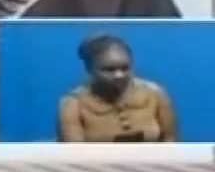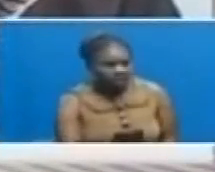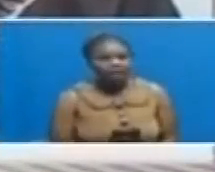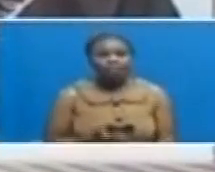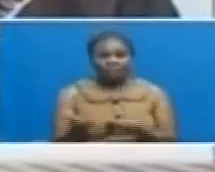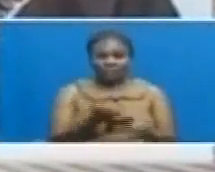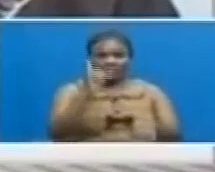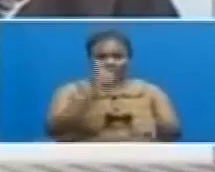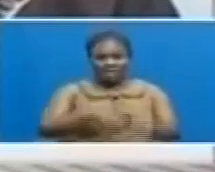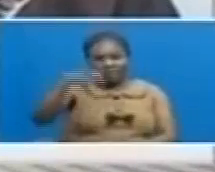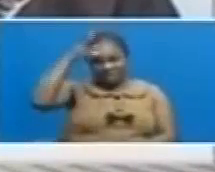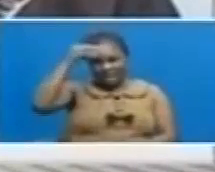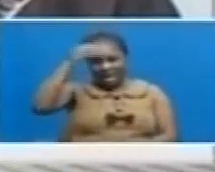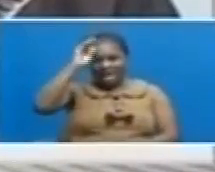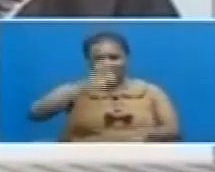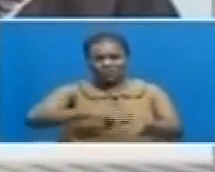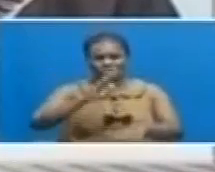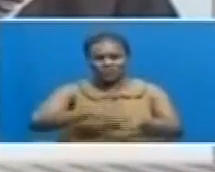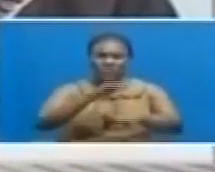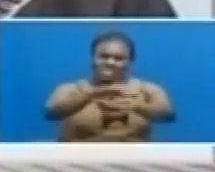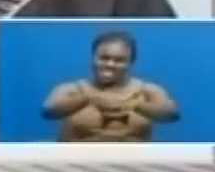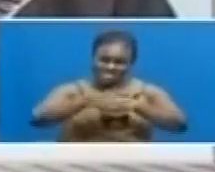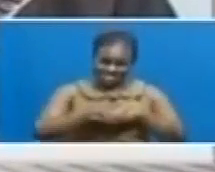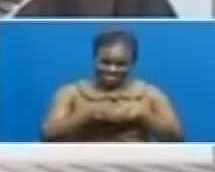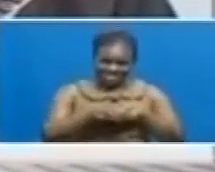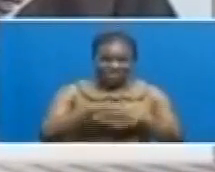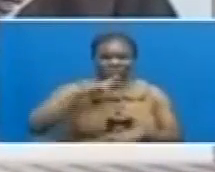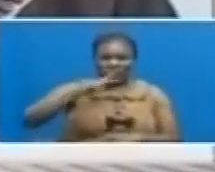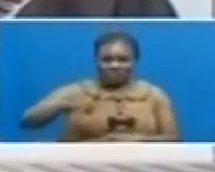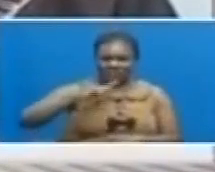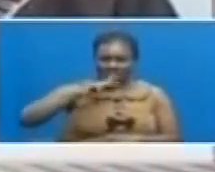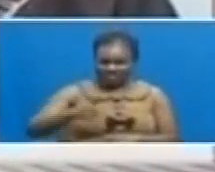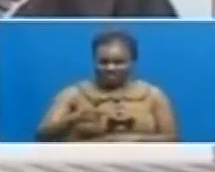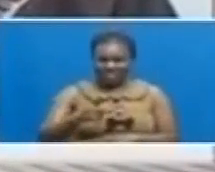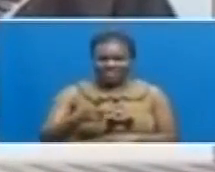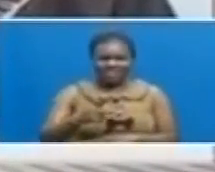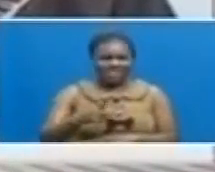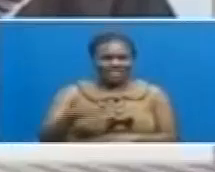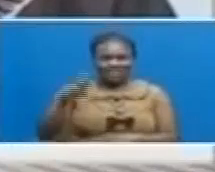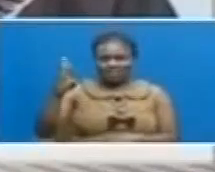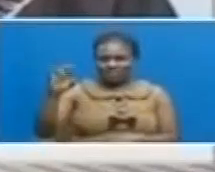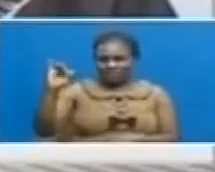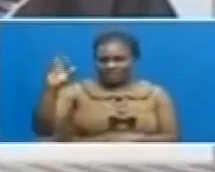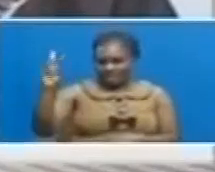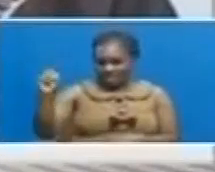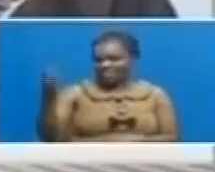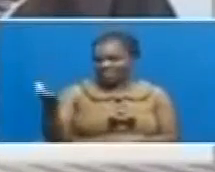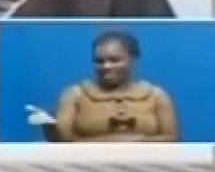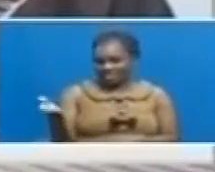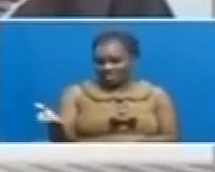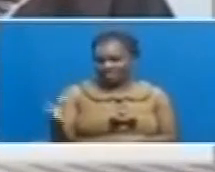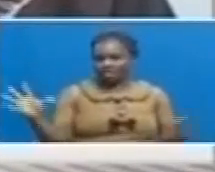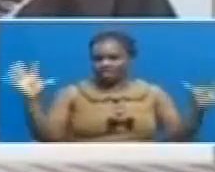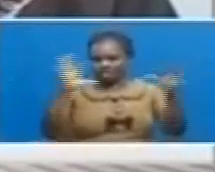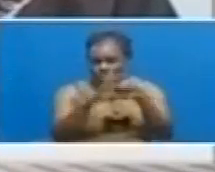from business, it's time to learn some proper English pronunciations. Brian, our guest anchor, is still in the studio. He's going to be